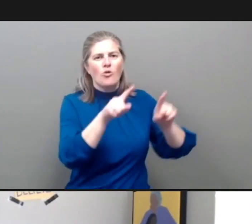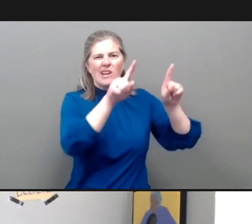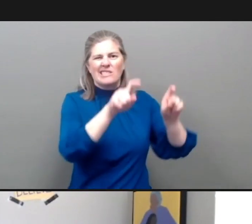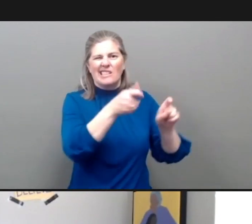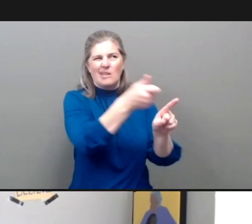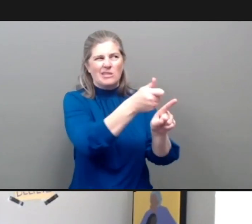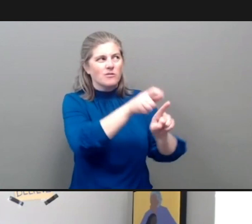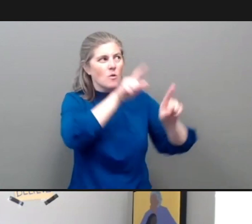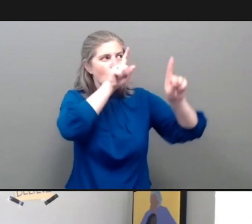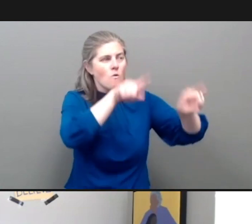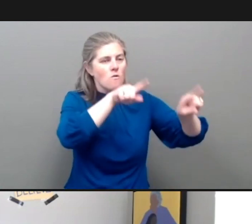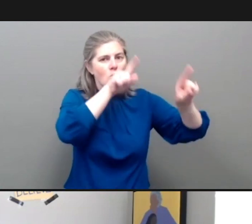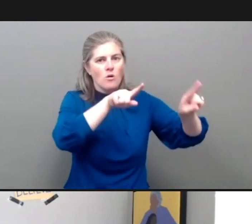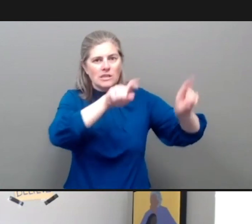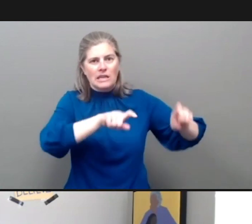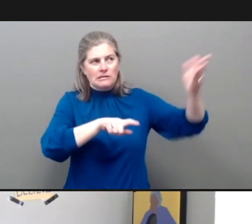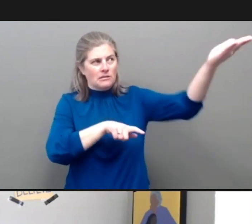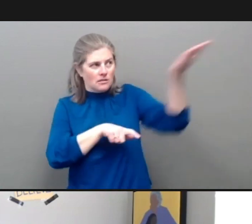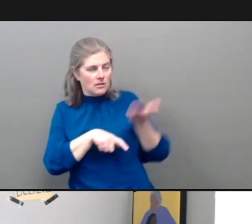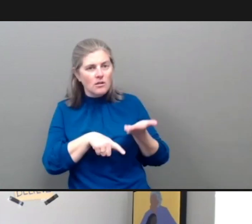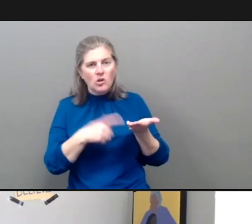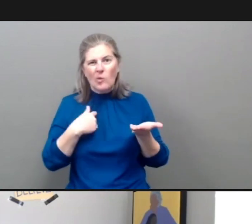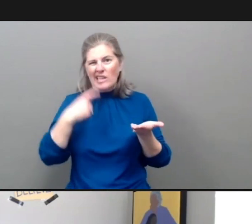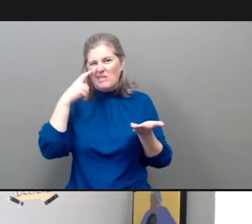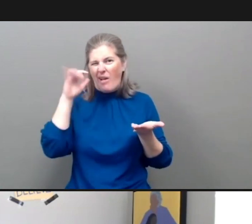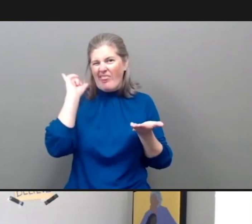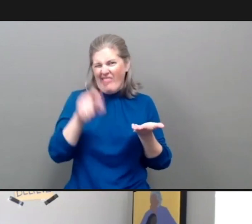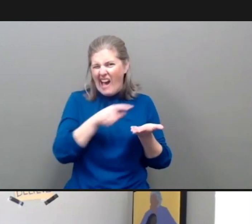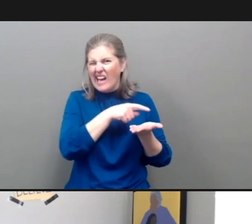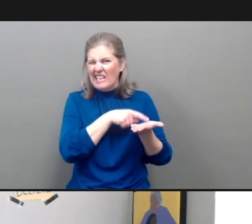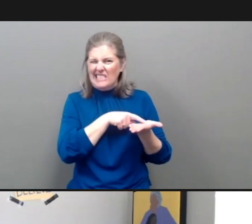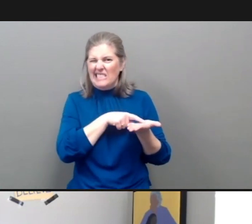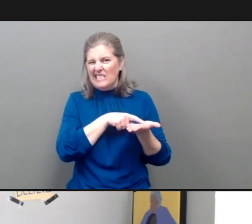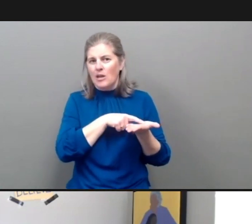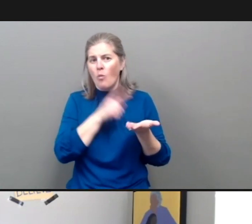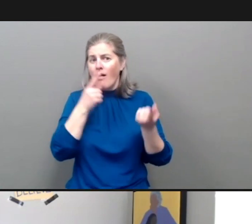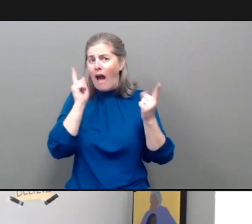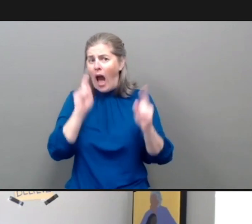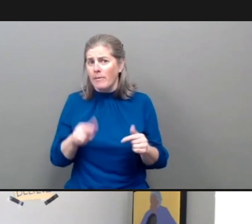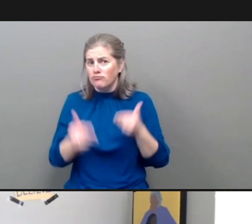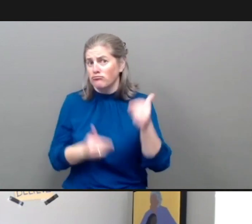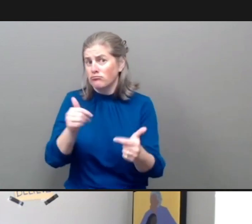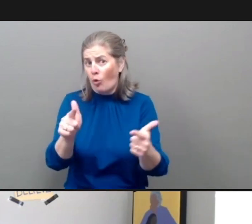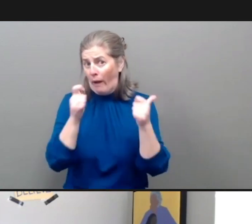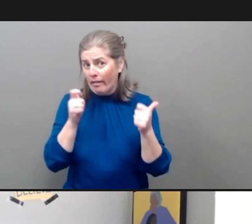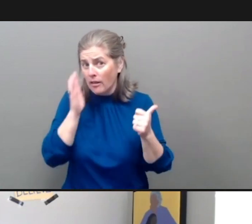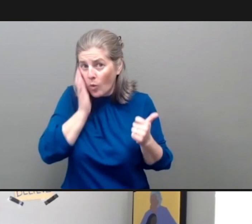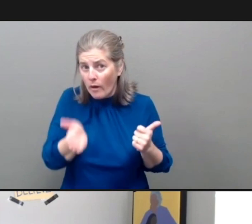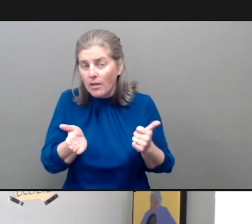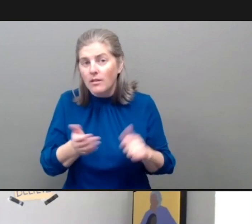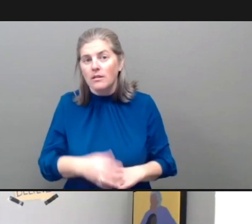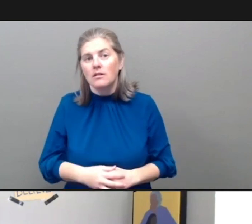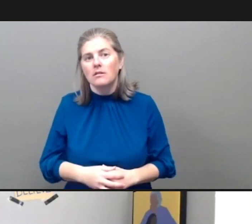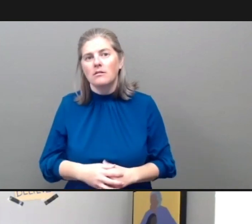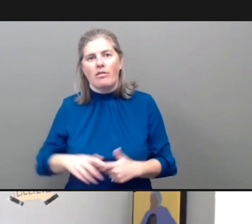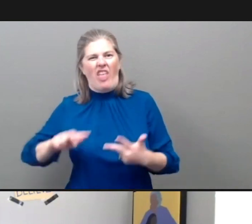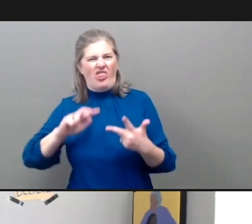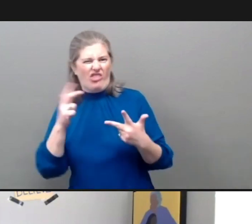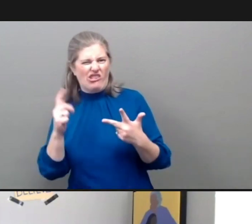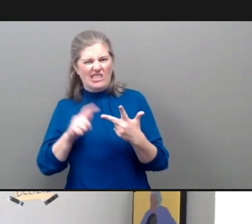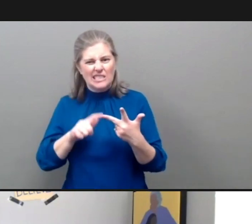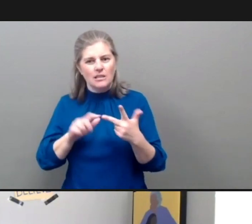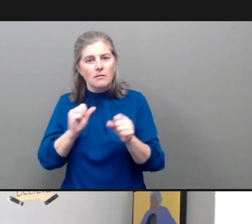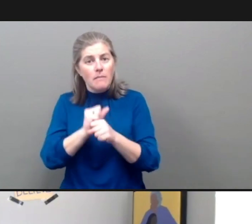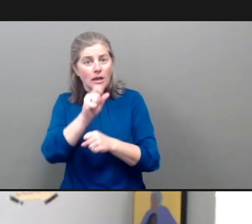themselves. And so we think that is probably going to happen pretty quickly. And the third variable is just